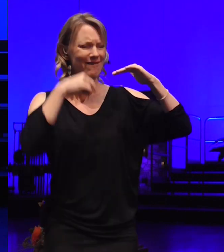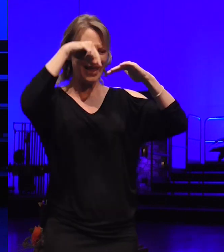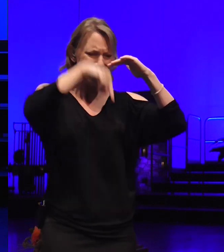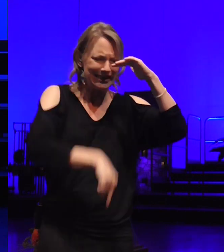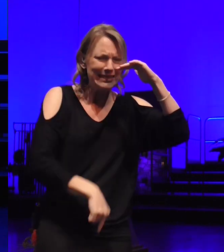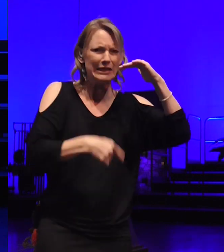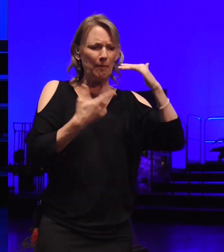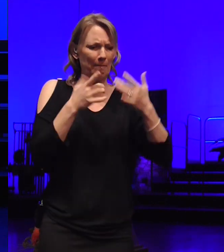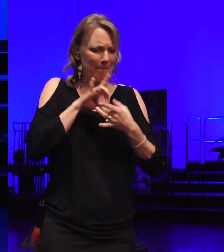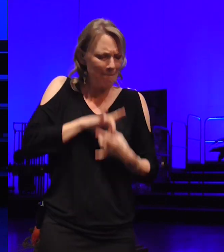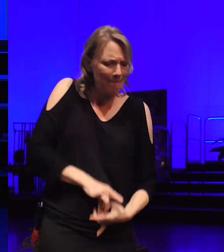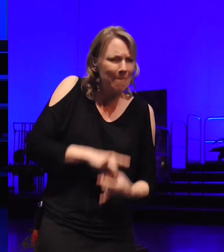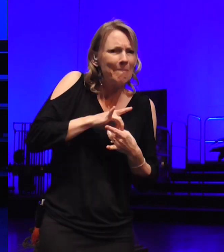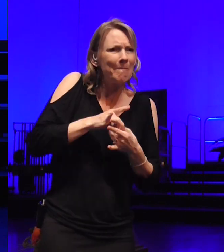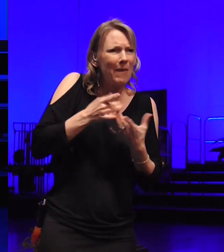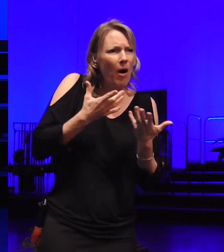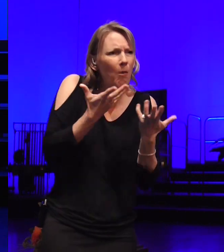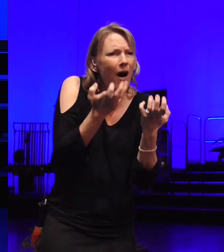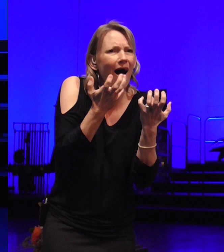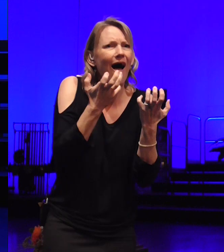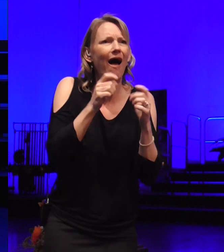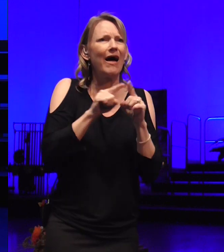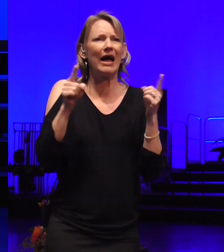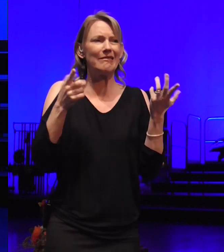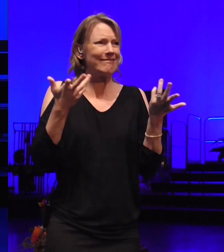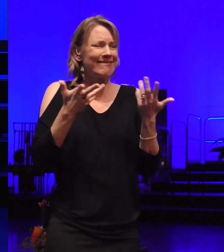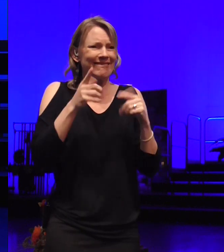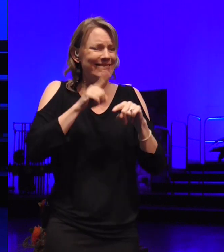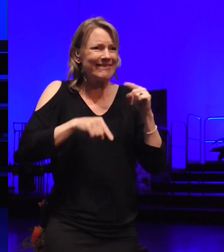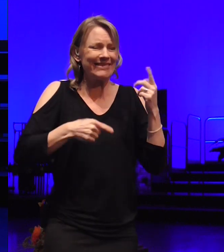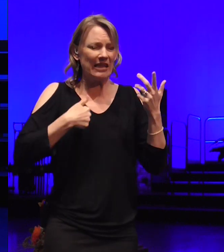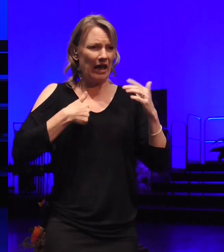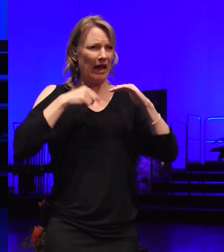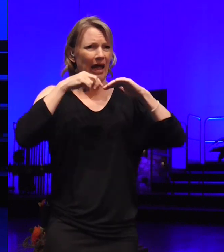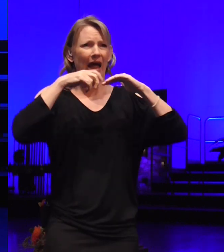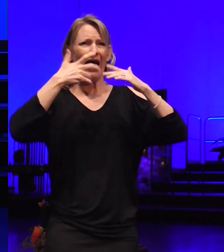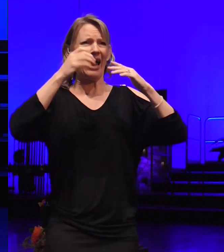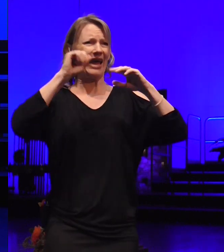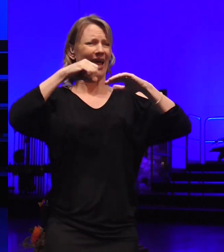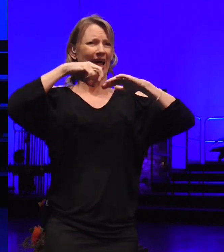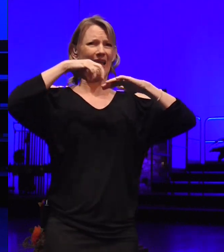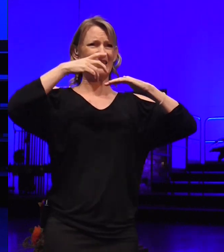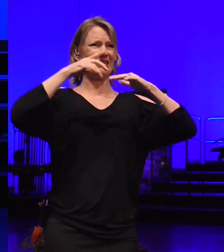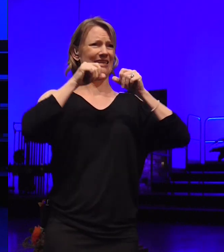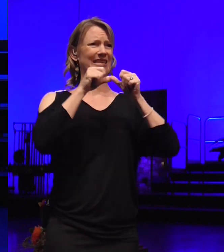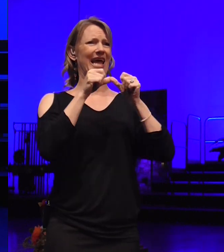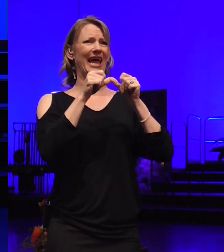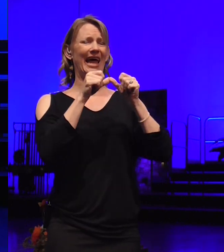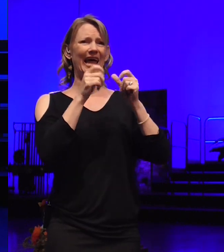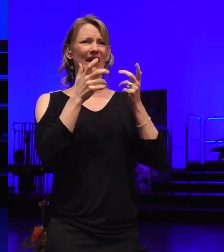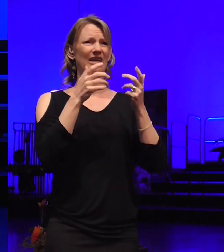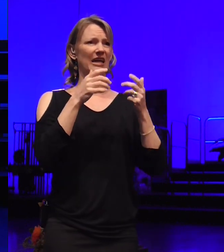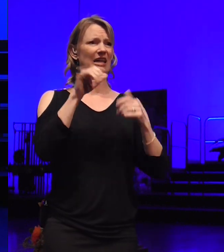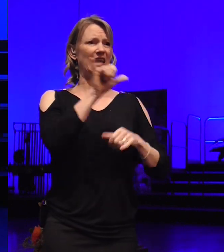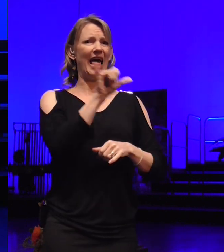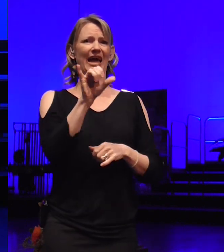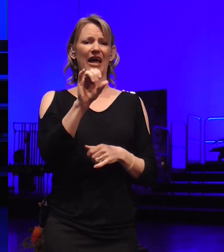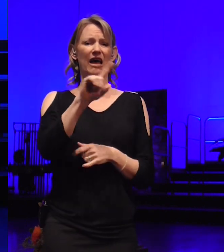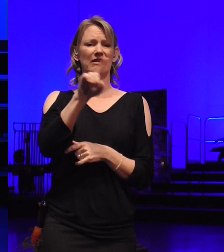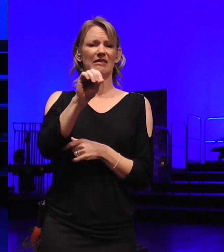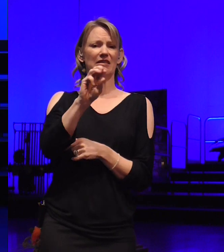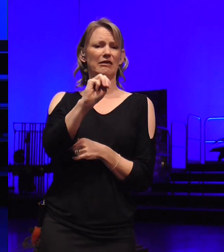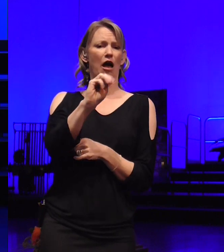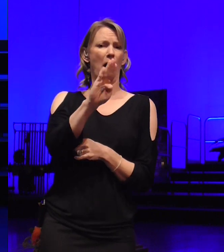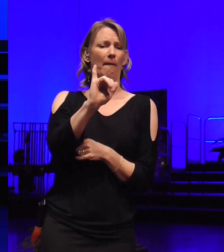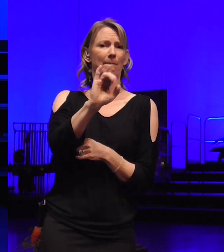deeper connection. And if it goes on even longer, I can drop into this sense of this zombie-like trance